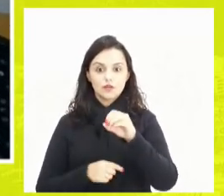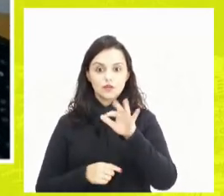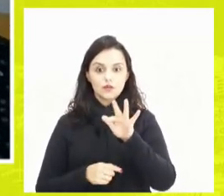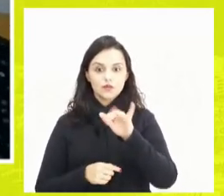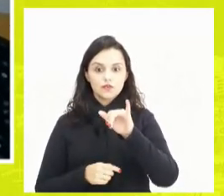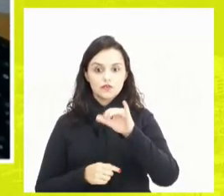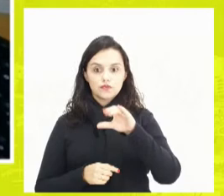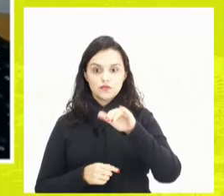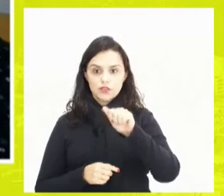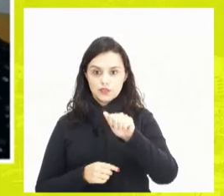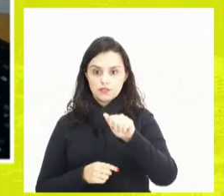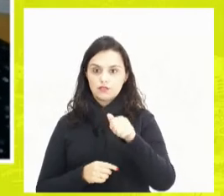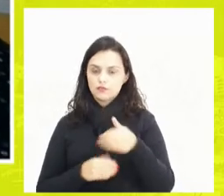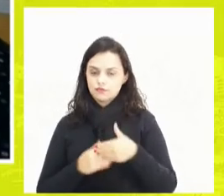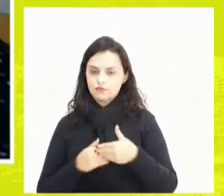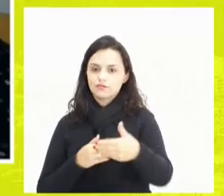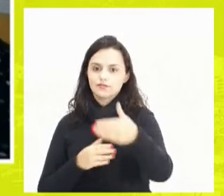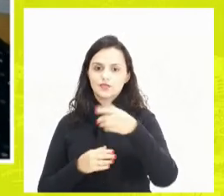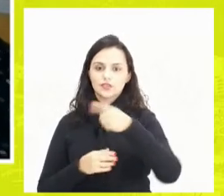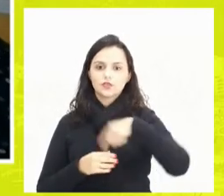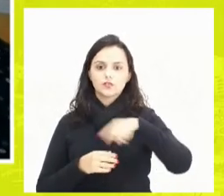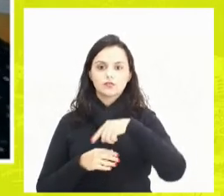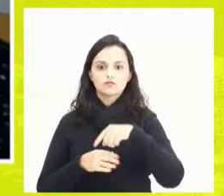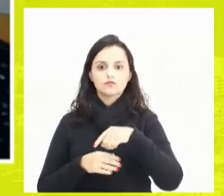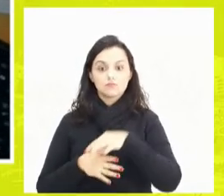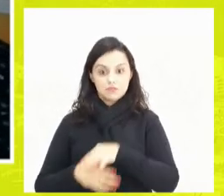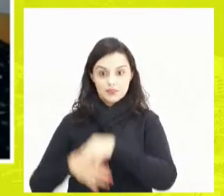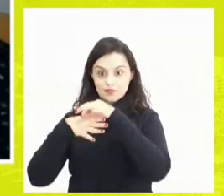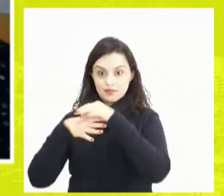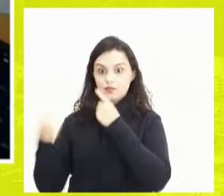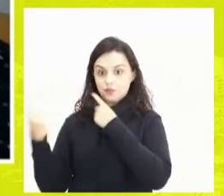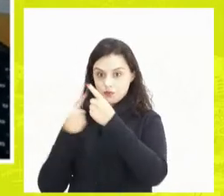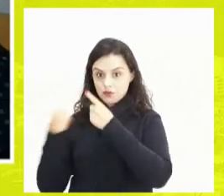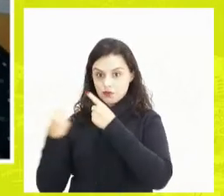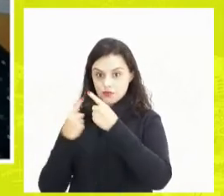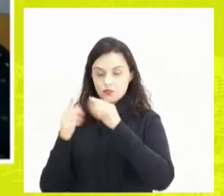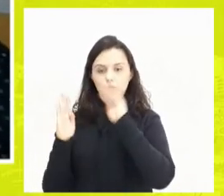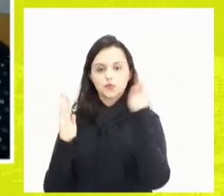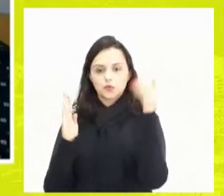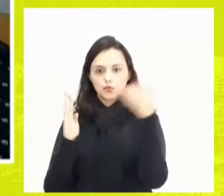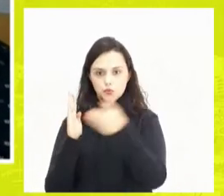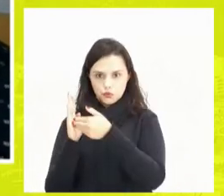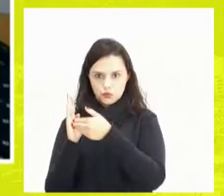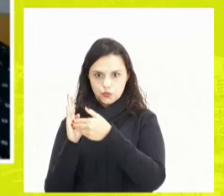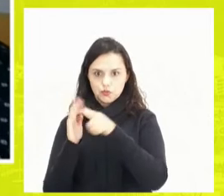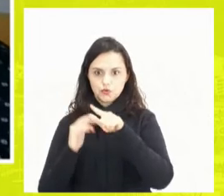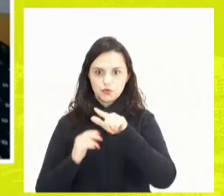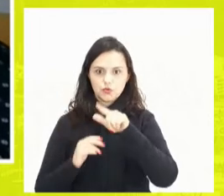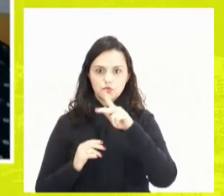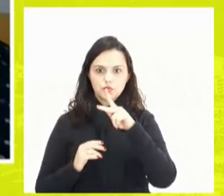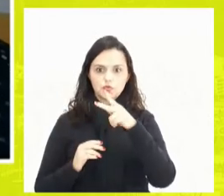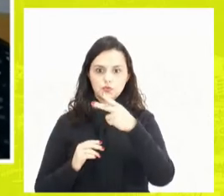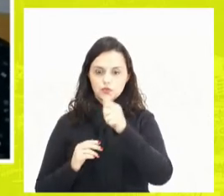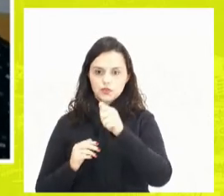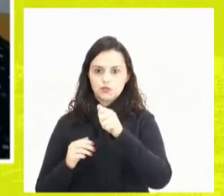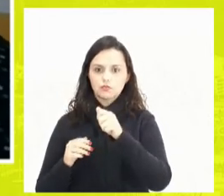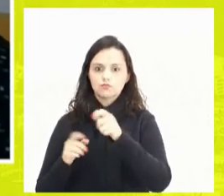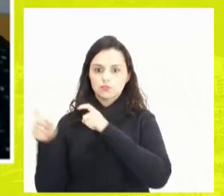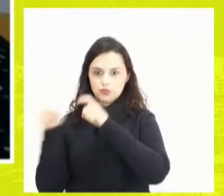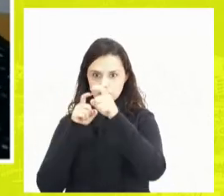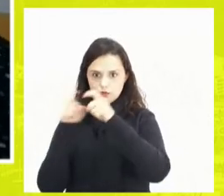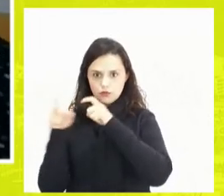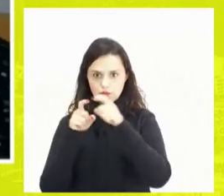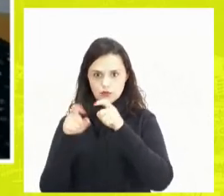yes our presidential chat we're going to be here everyone in rio by the end of the day but